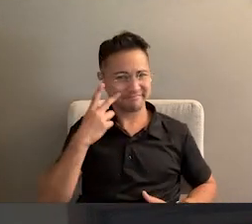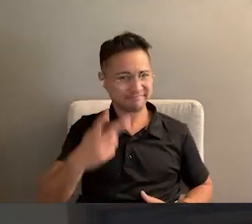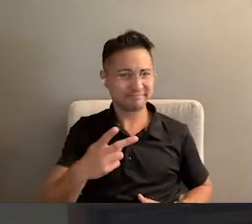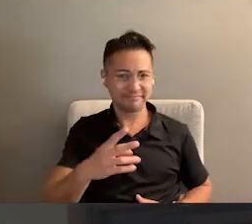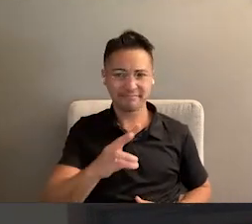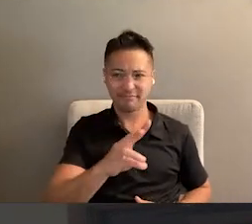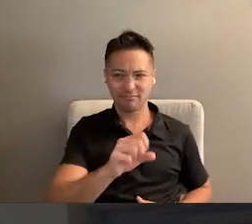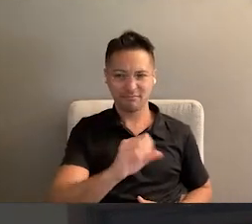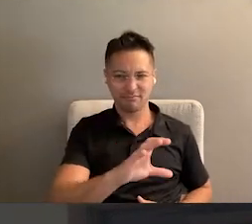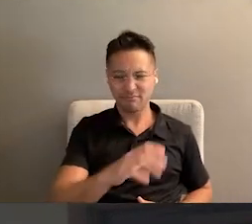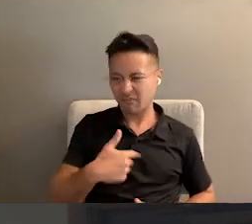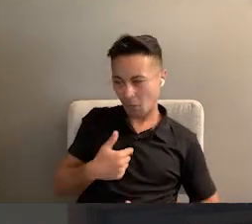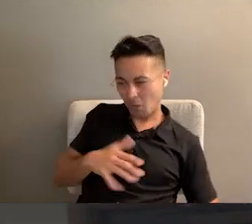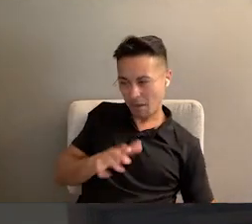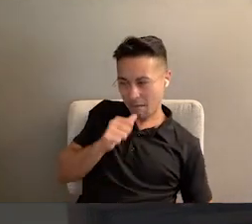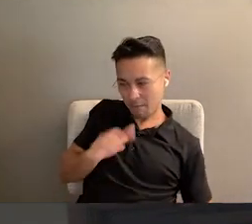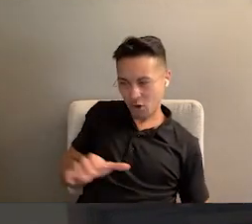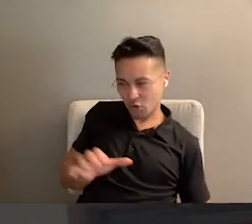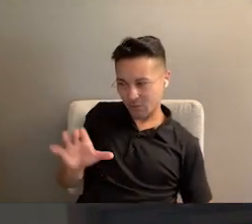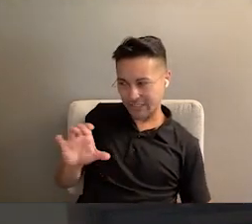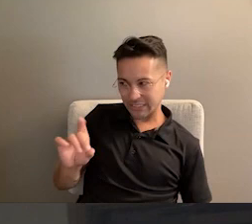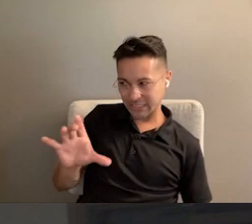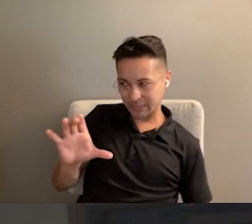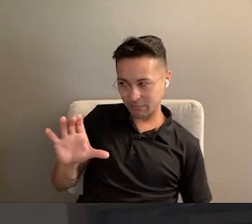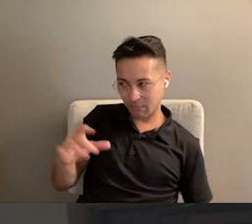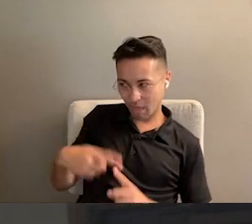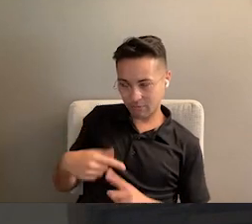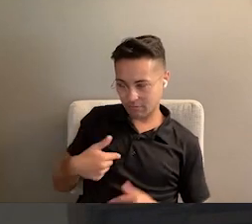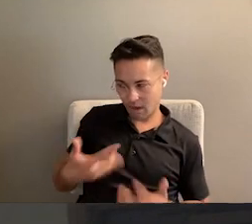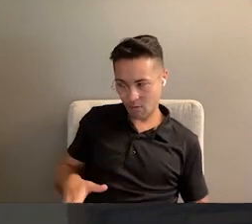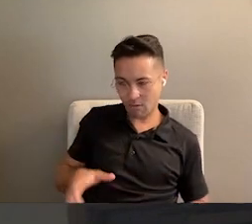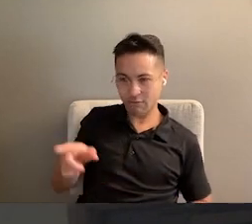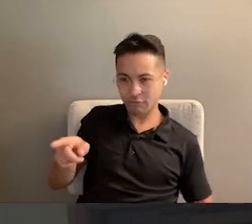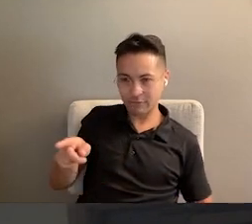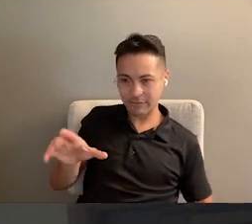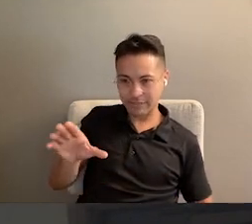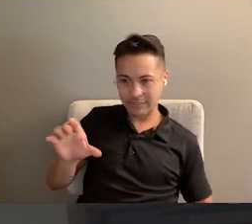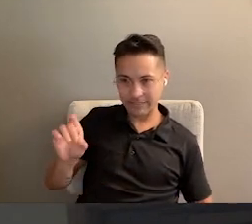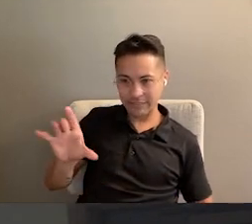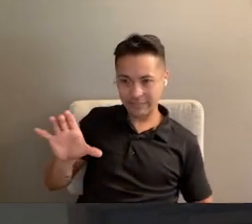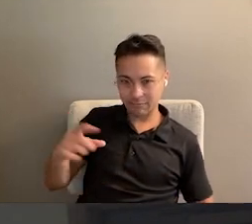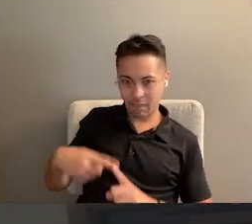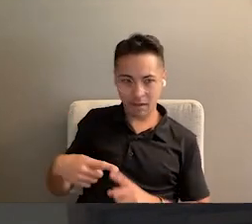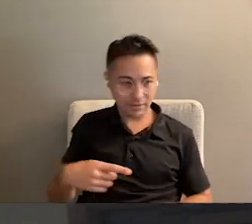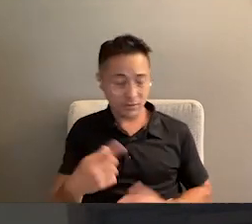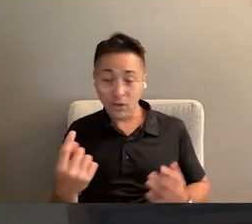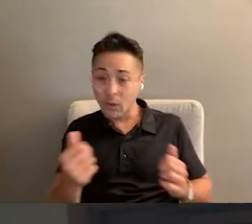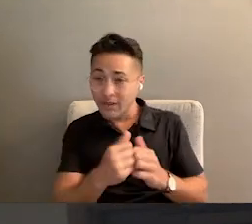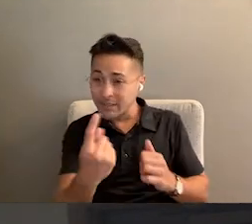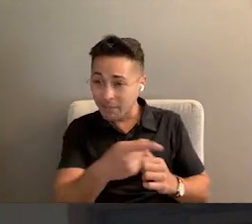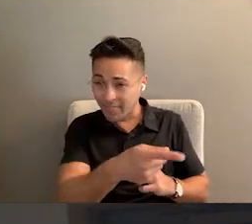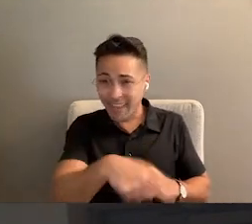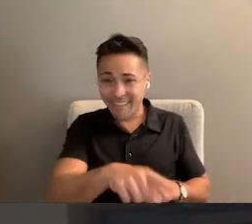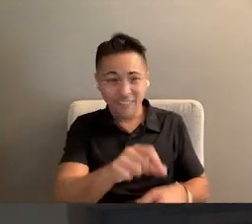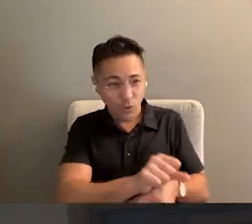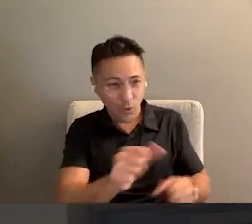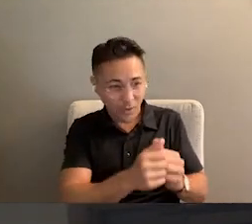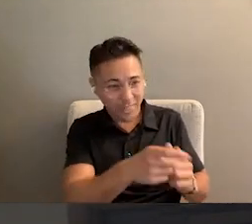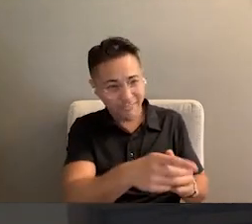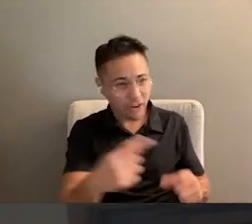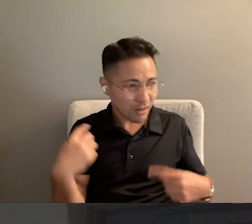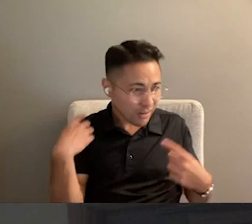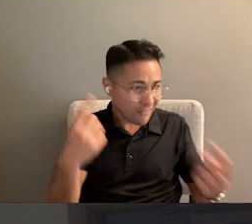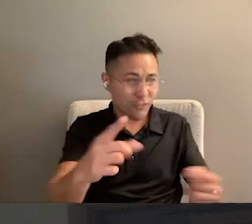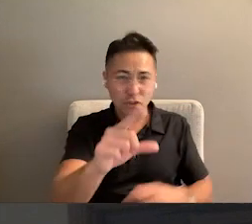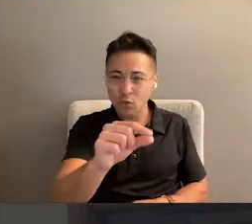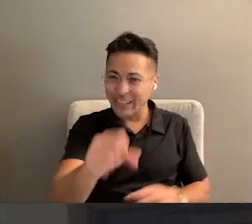I have many times seen waiver support coordinators say, I'm not going to do CDC Plus. I don't want to do CDC Plus. And